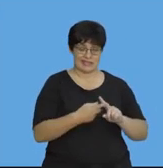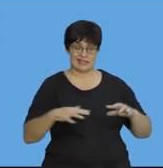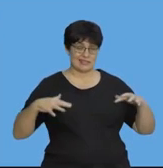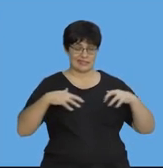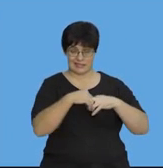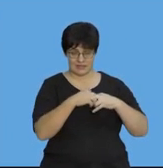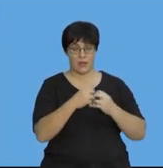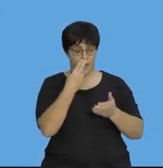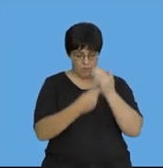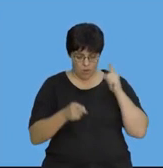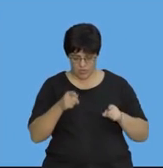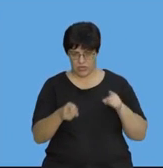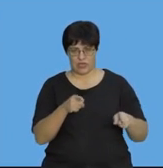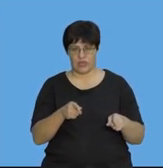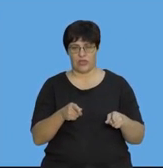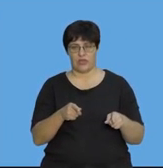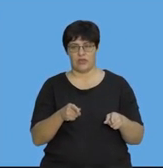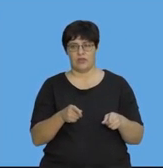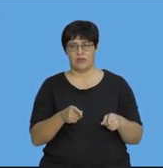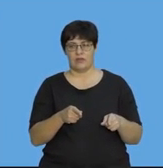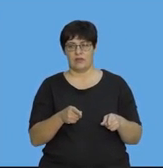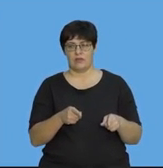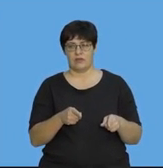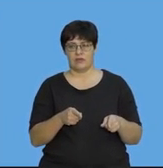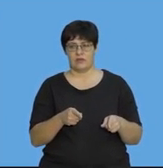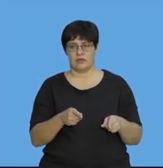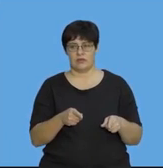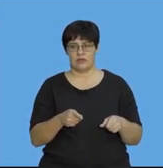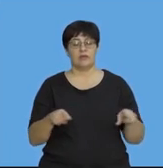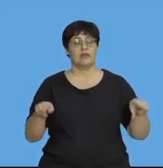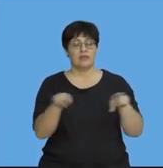And during a collision, both objects experience the impulse,